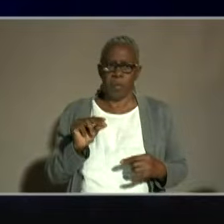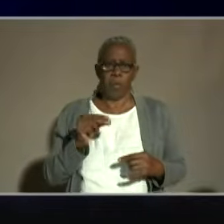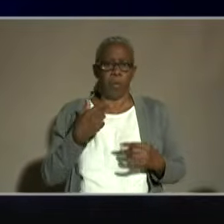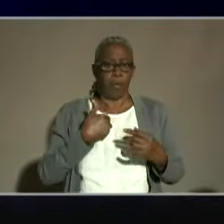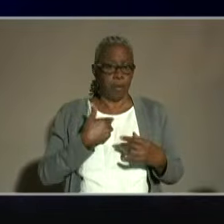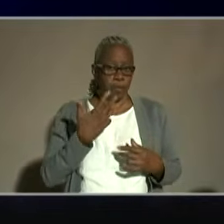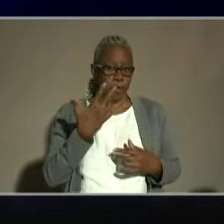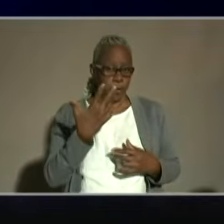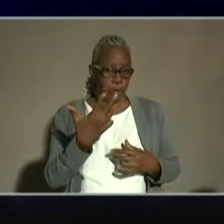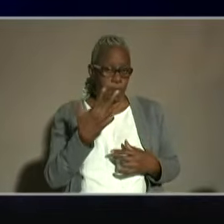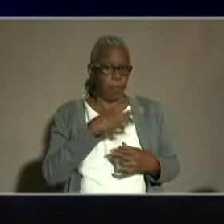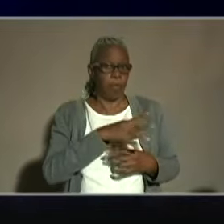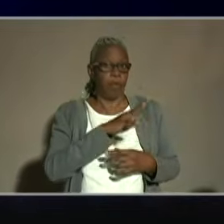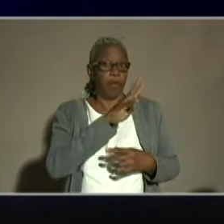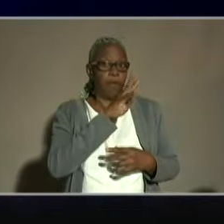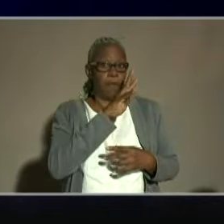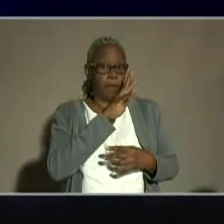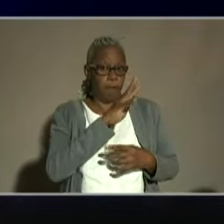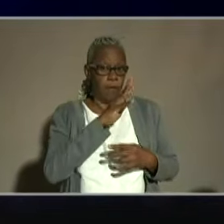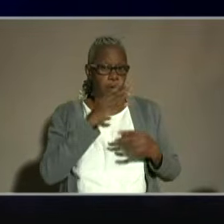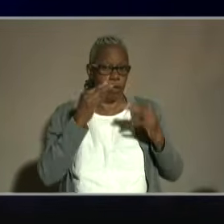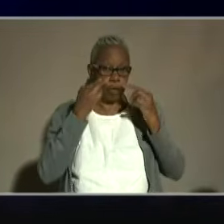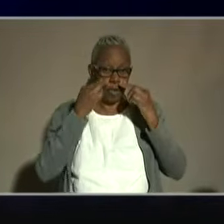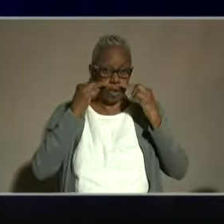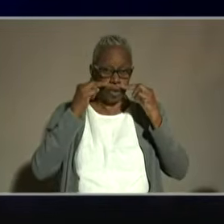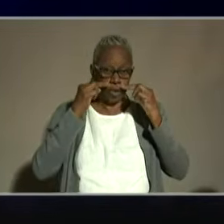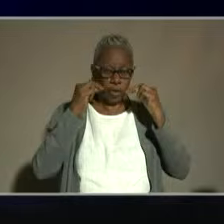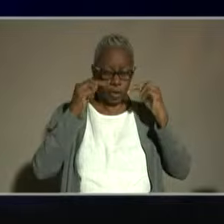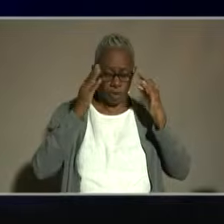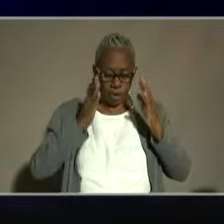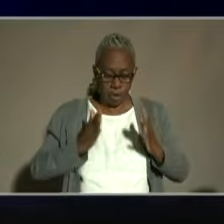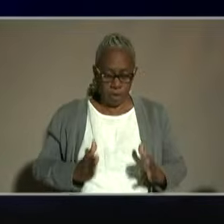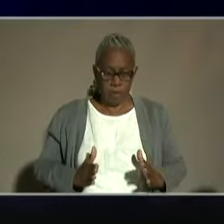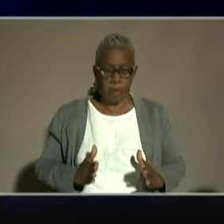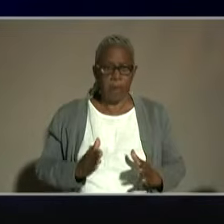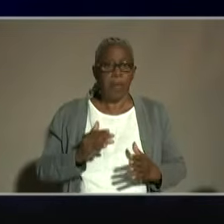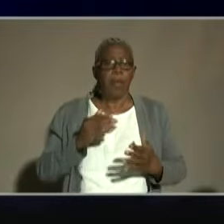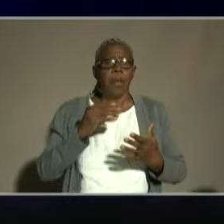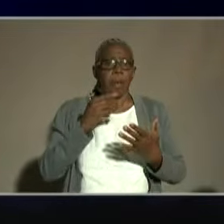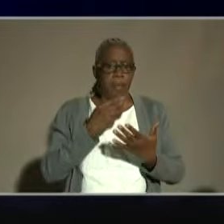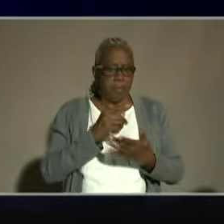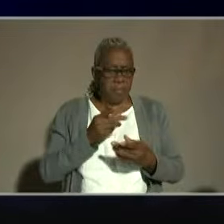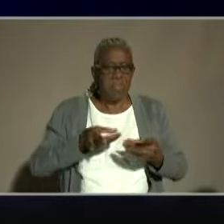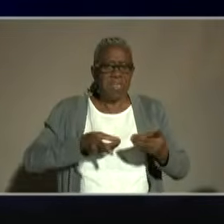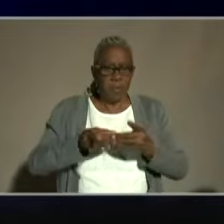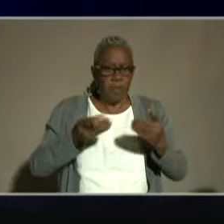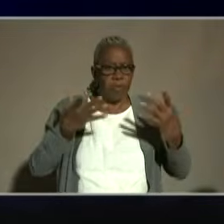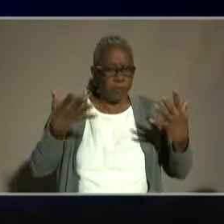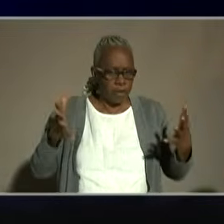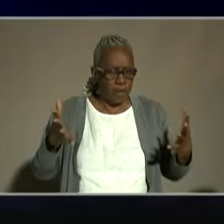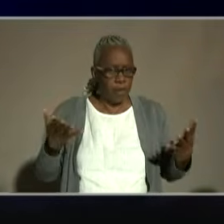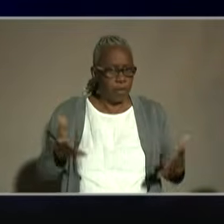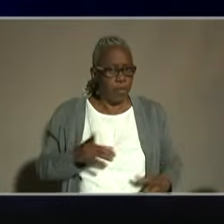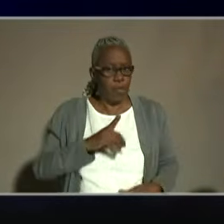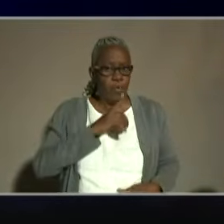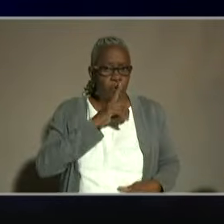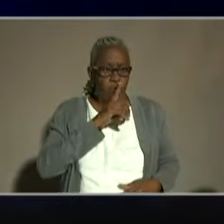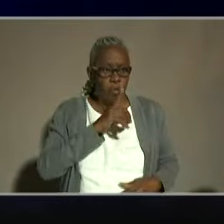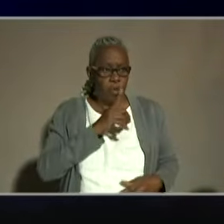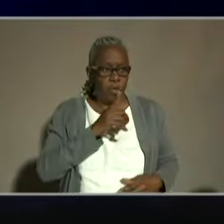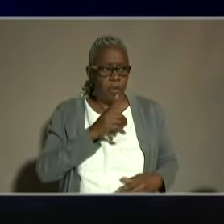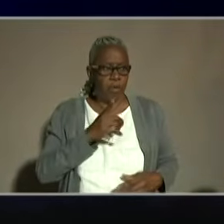they objected to 4 journalists, and the matter was eventually resolved, and here we are. And the truth is that